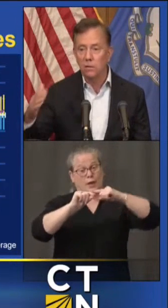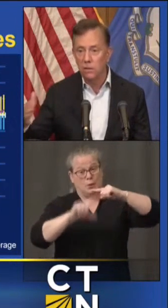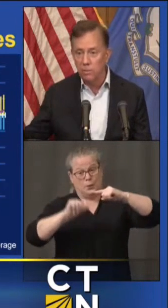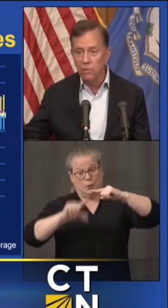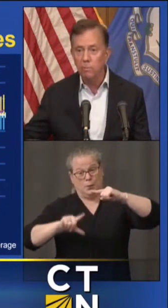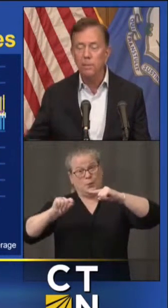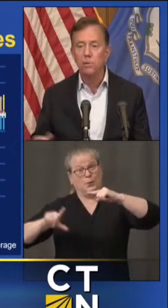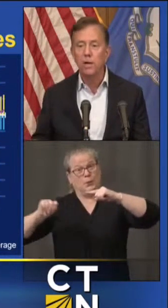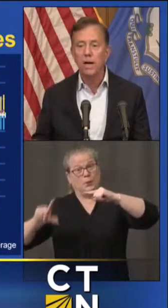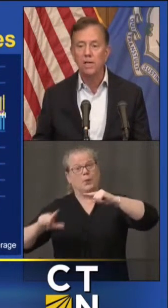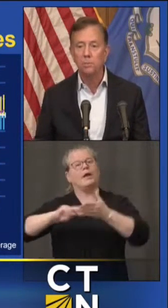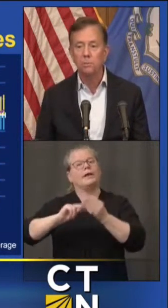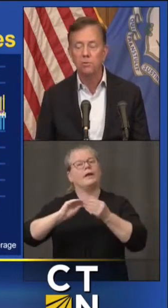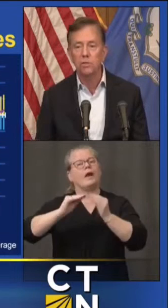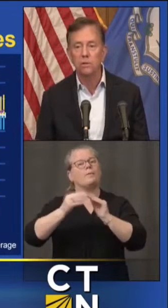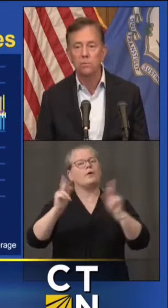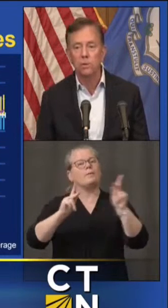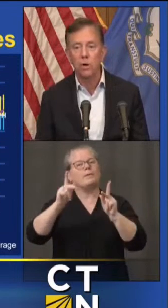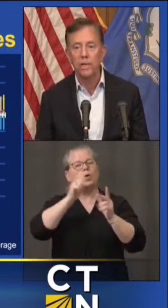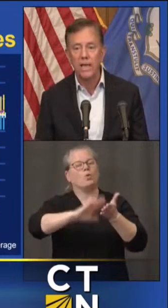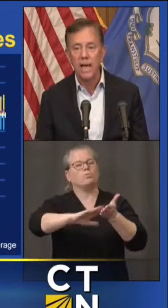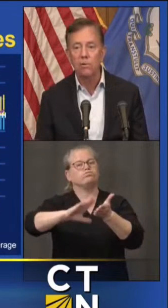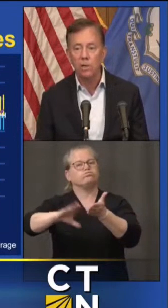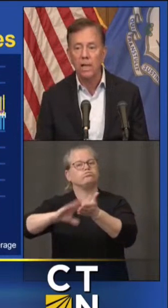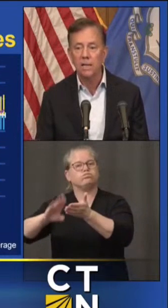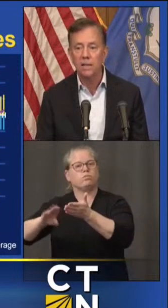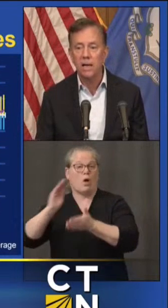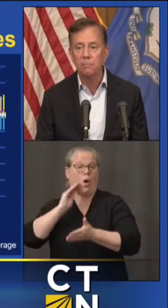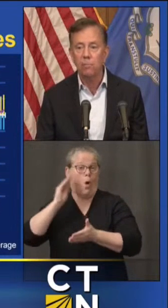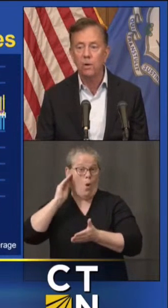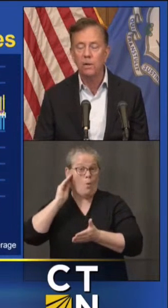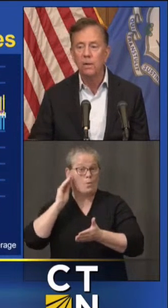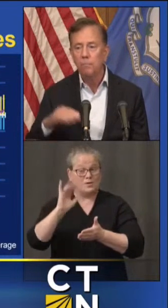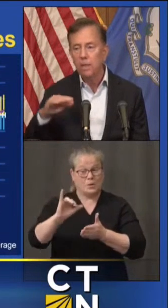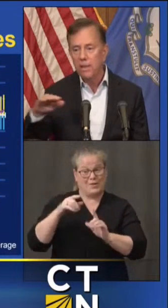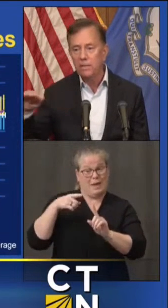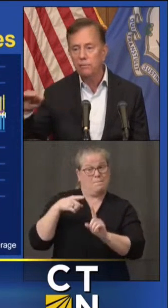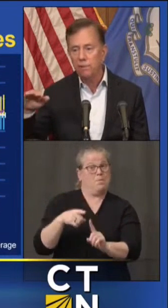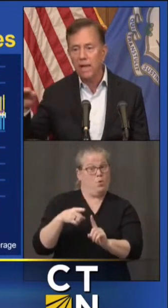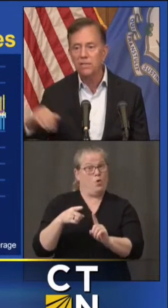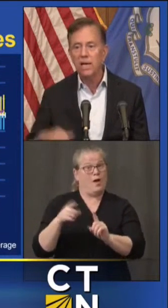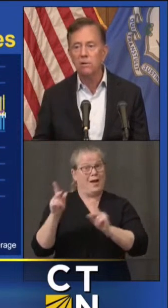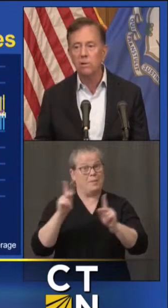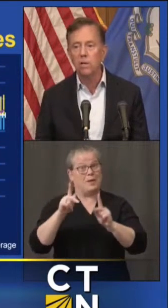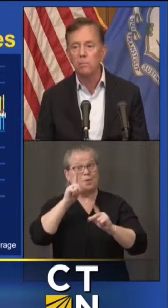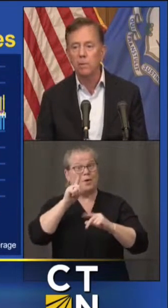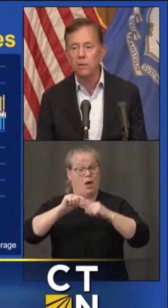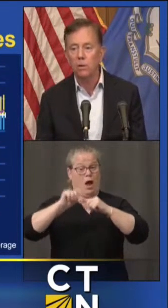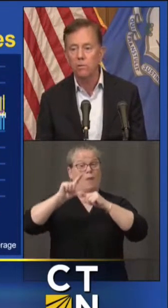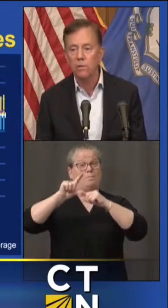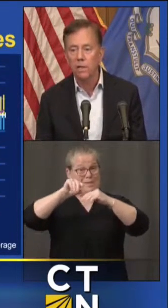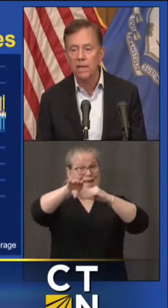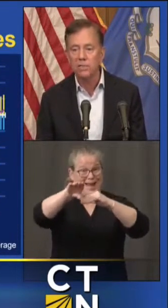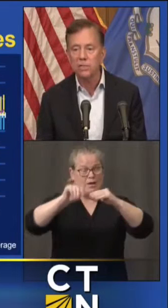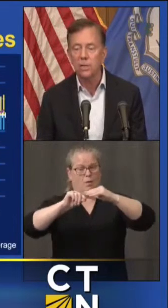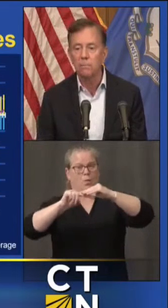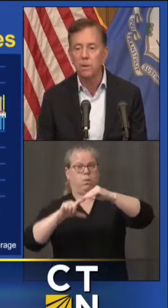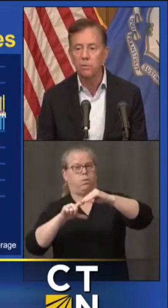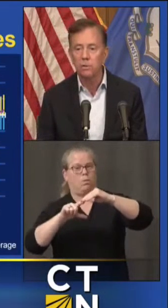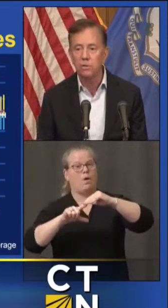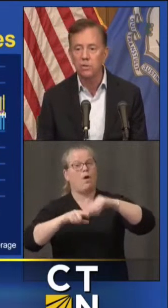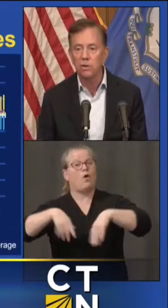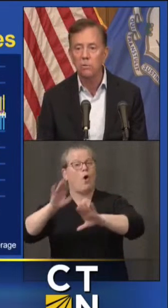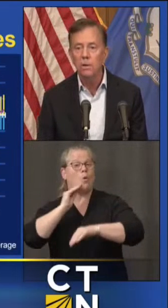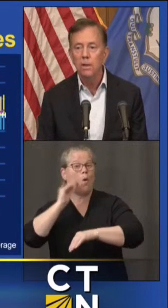a number of people in hospitals were going down a lot at that point. That's flattened out a little bit over the last month